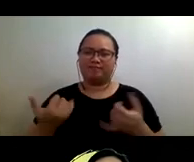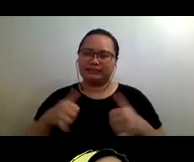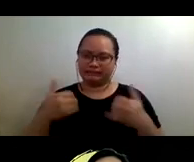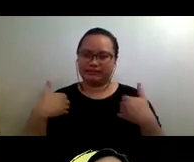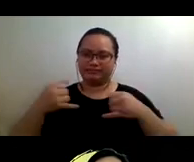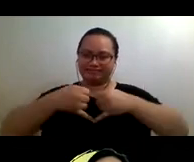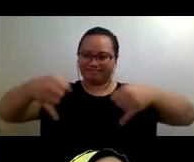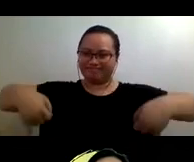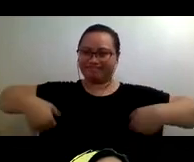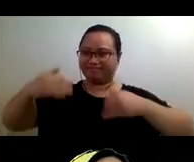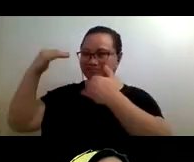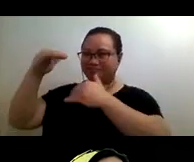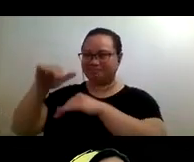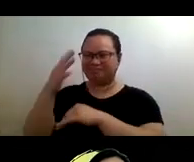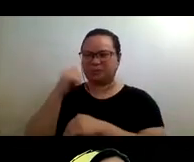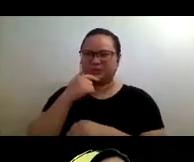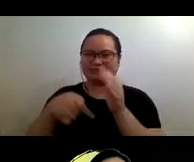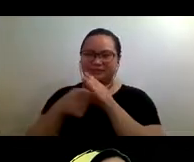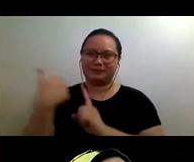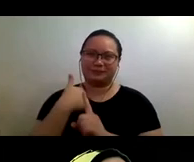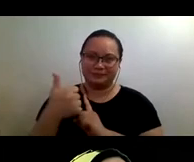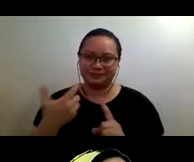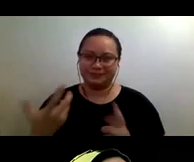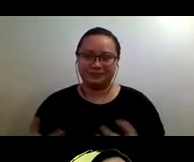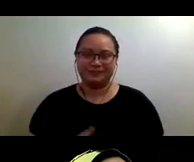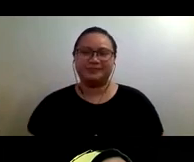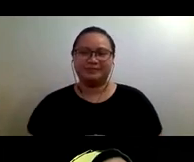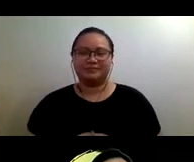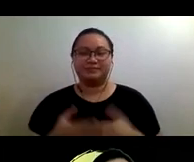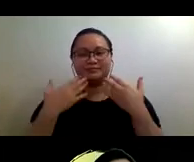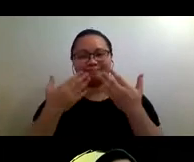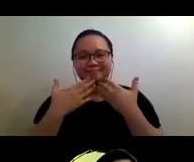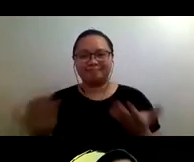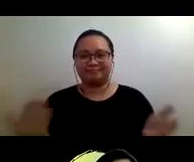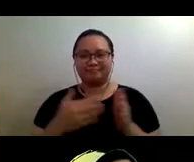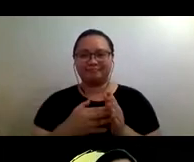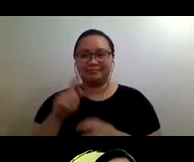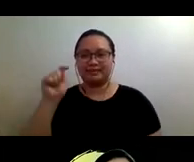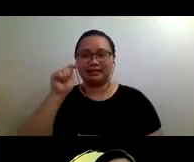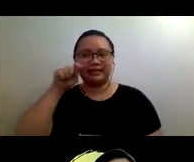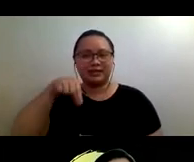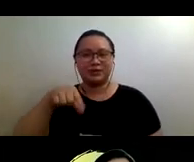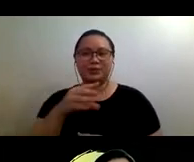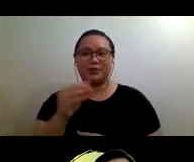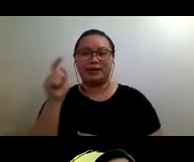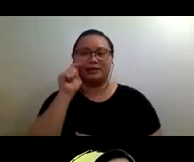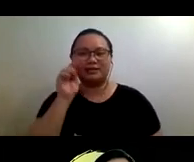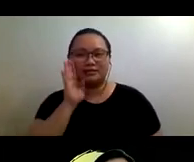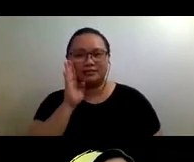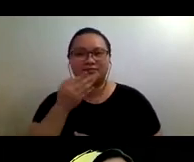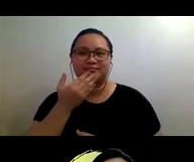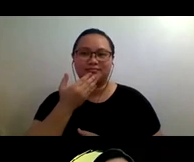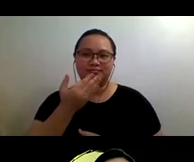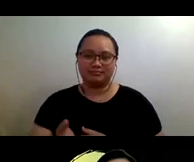minsan naabuso tayo. So yun, thank you once again, Sir TQ and Teacher